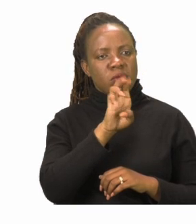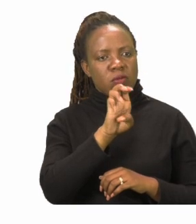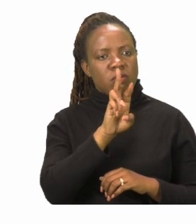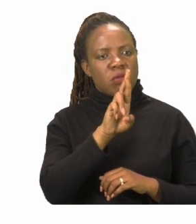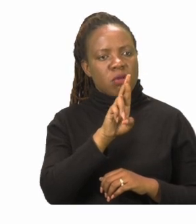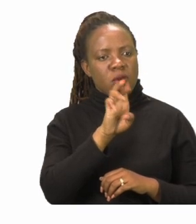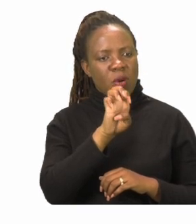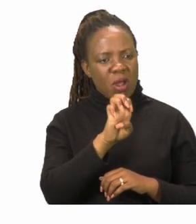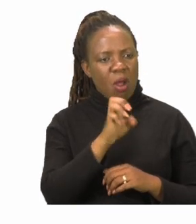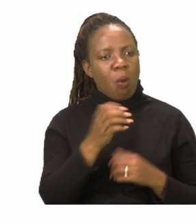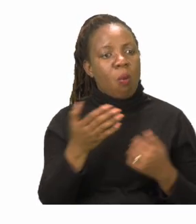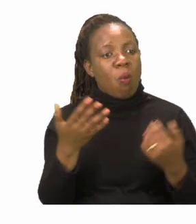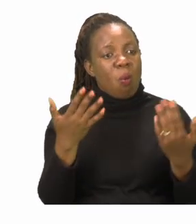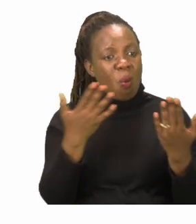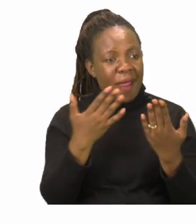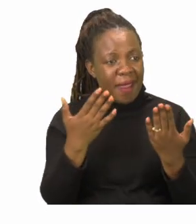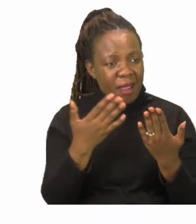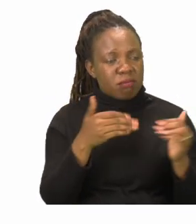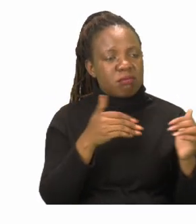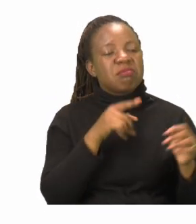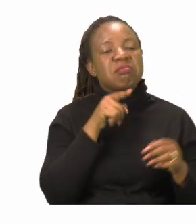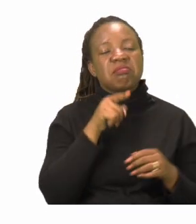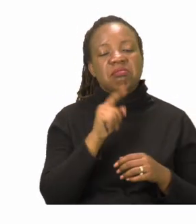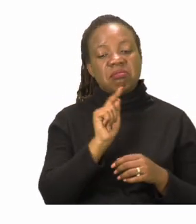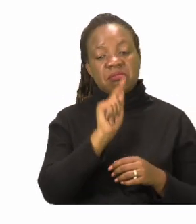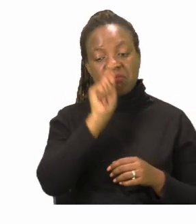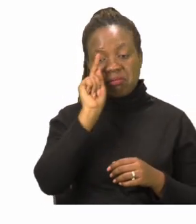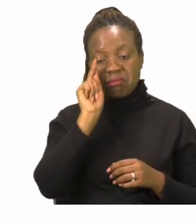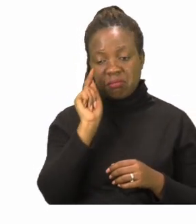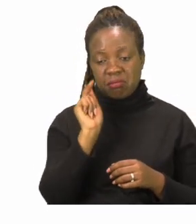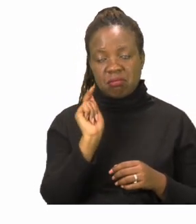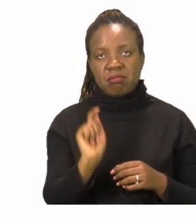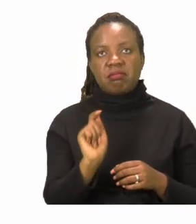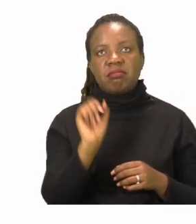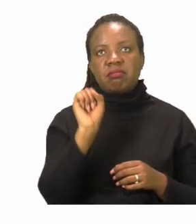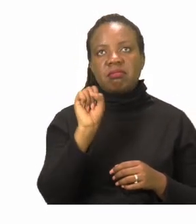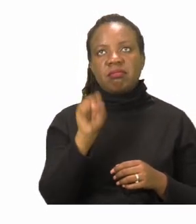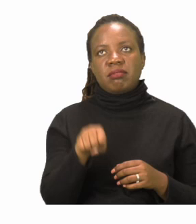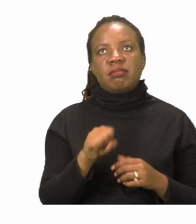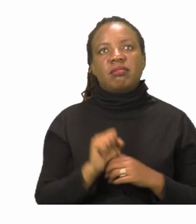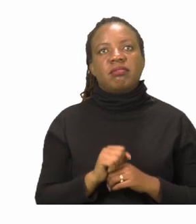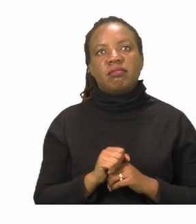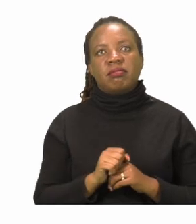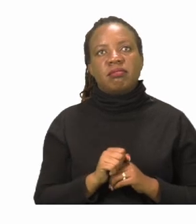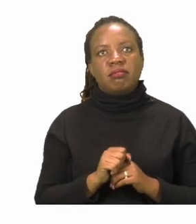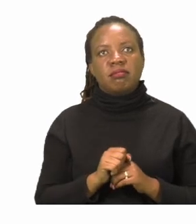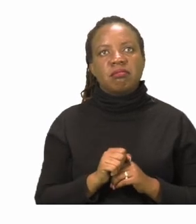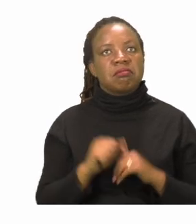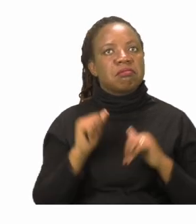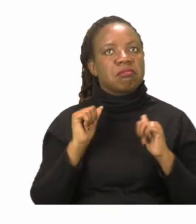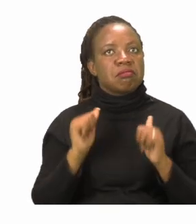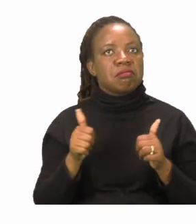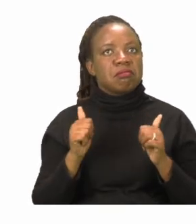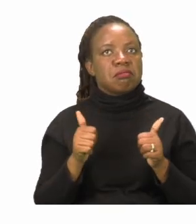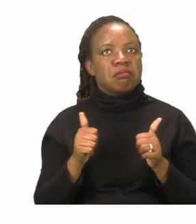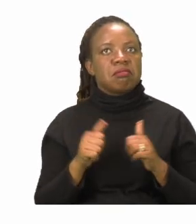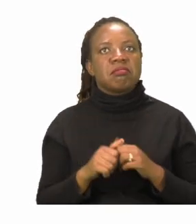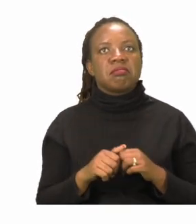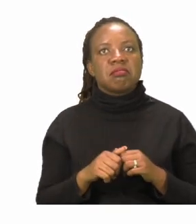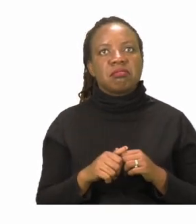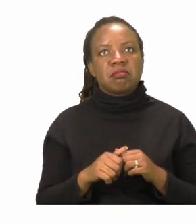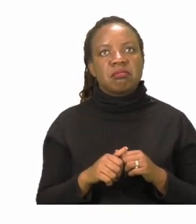we have to end this one with a question mark. Well done if you got this one